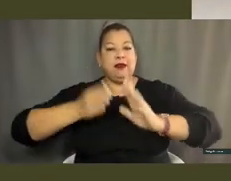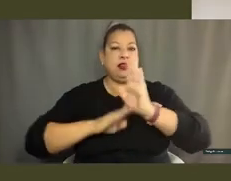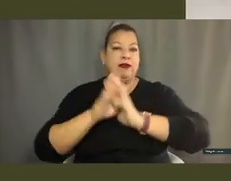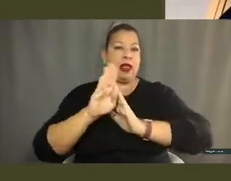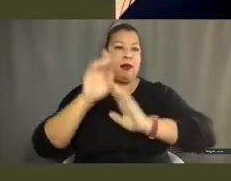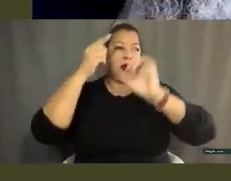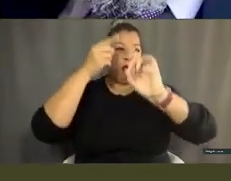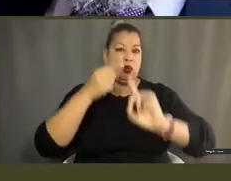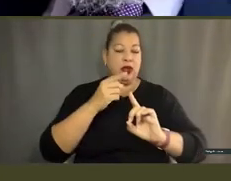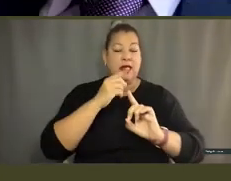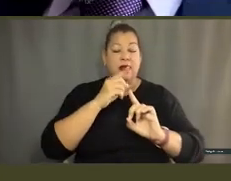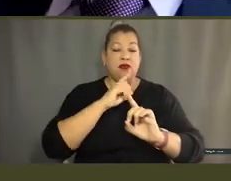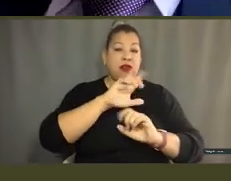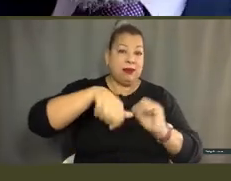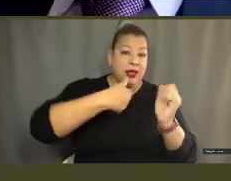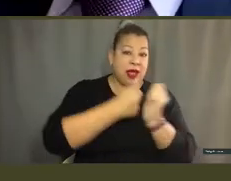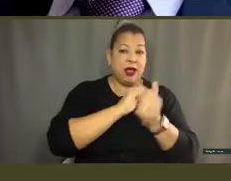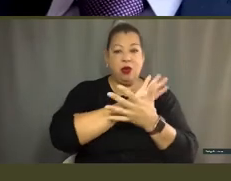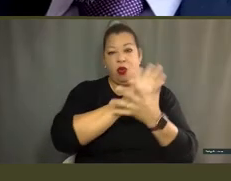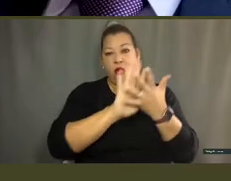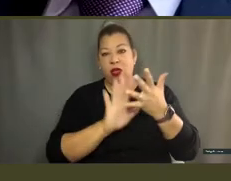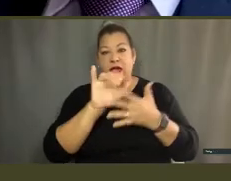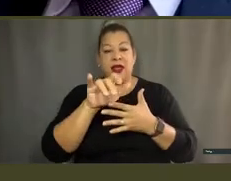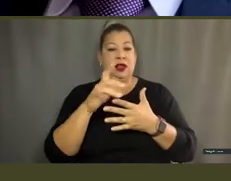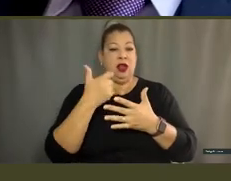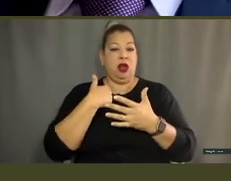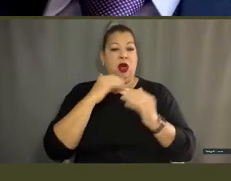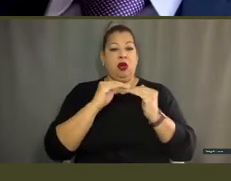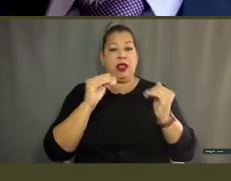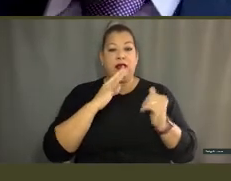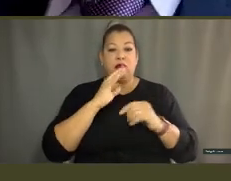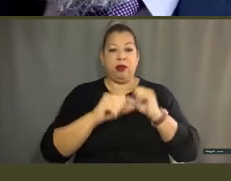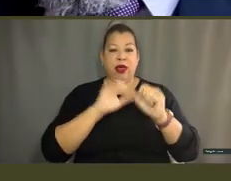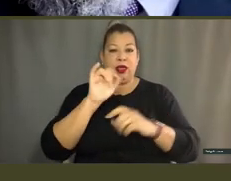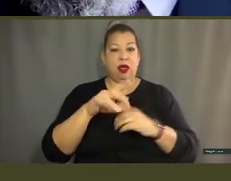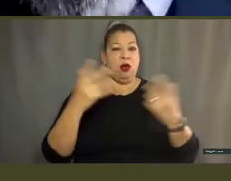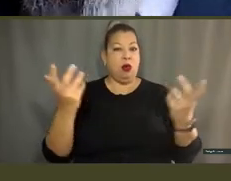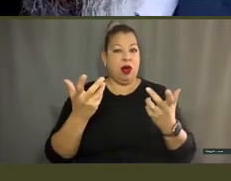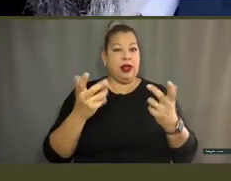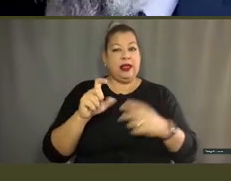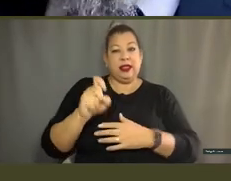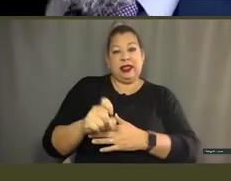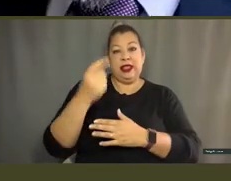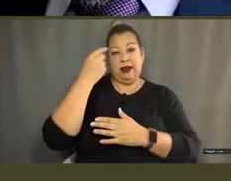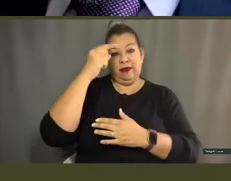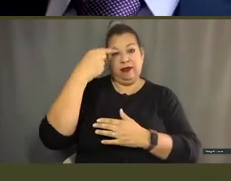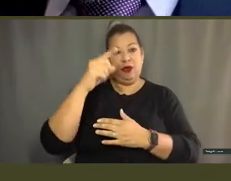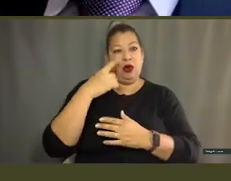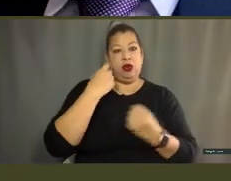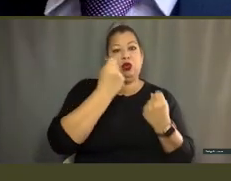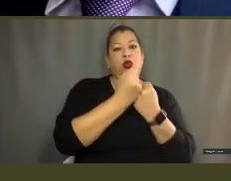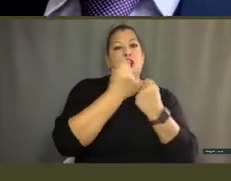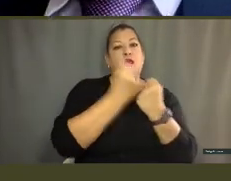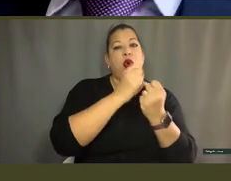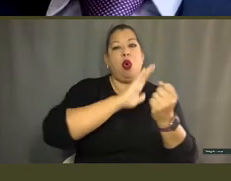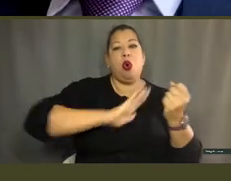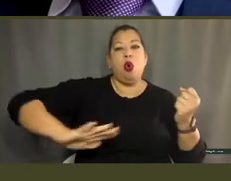is, you know, as our colleague spoke to, is the need for us to join up our efforts across government. So it's a